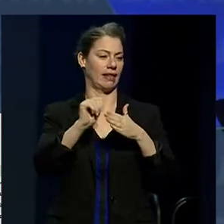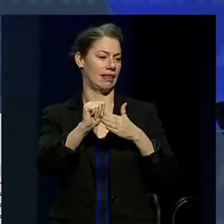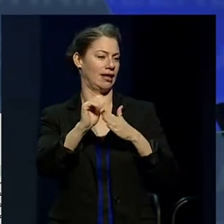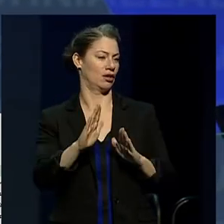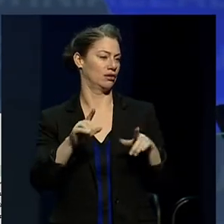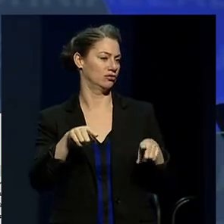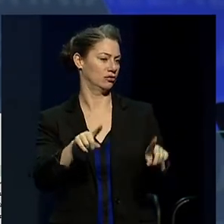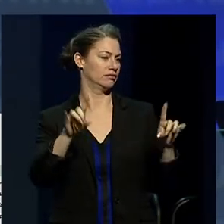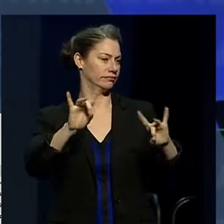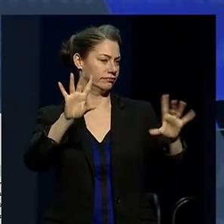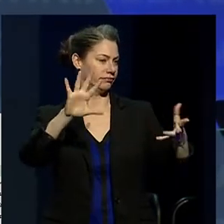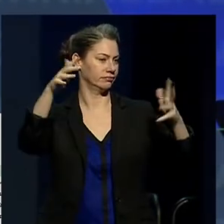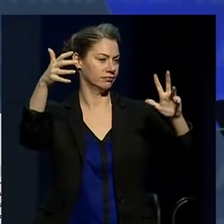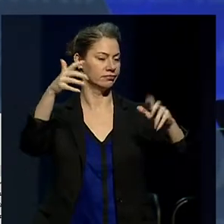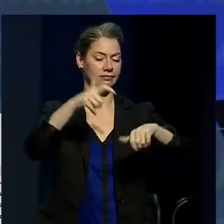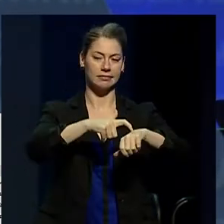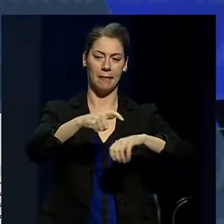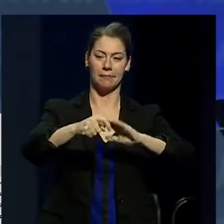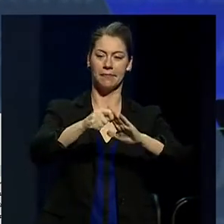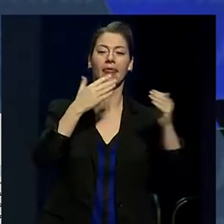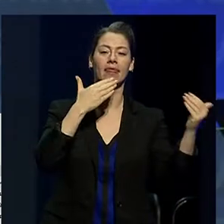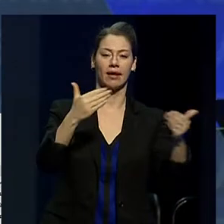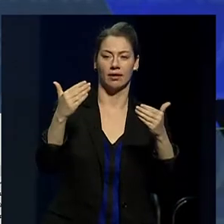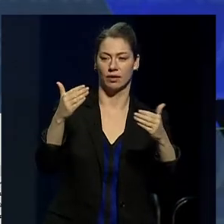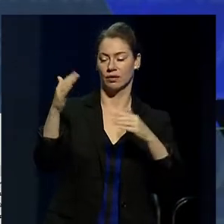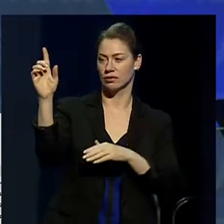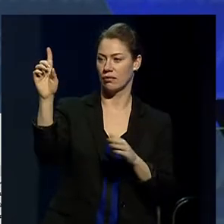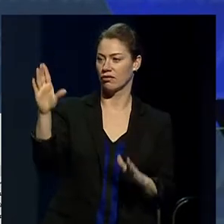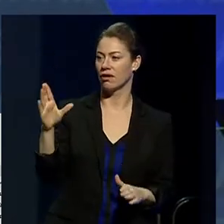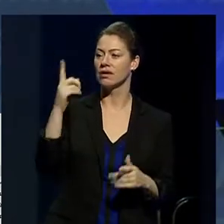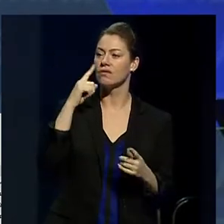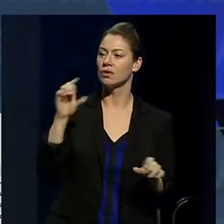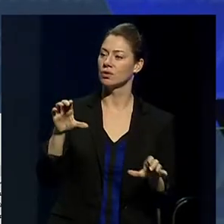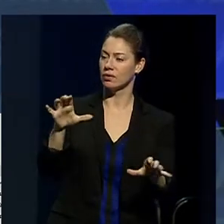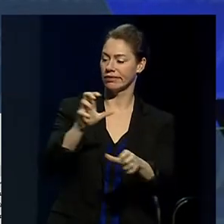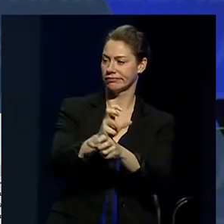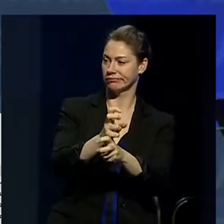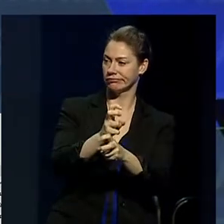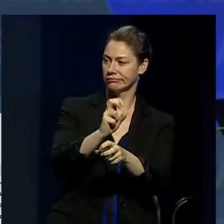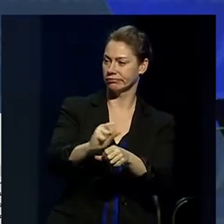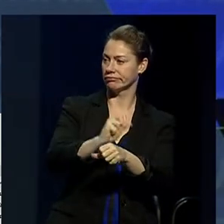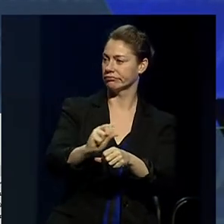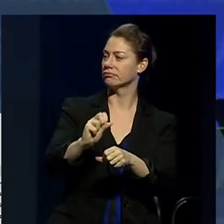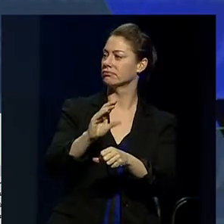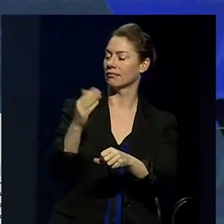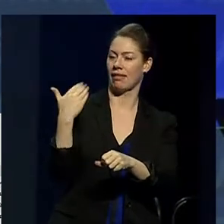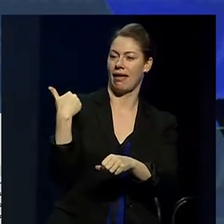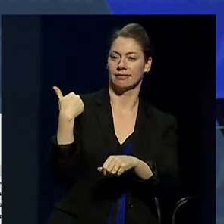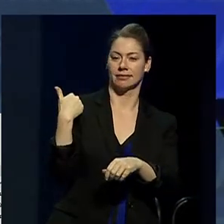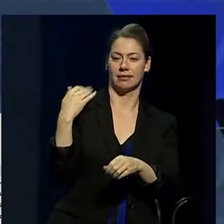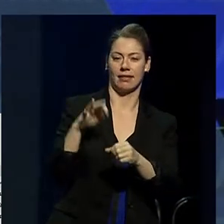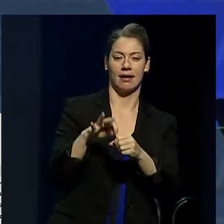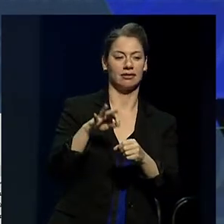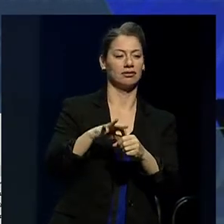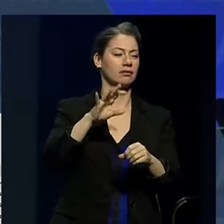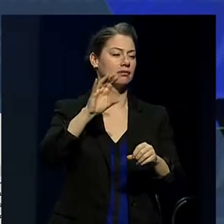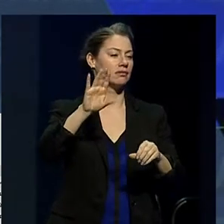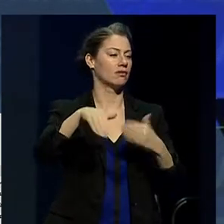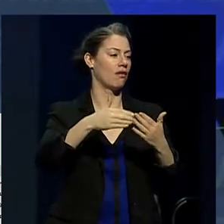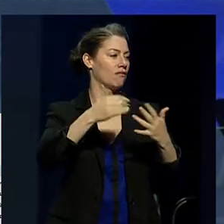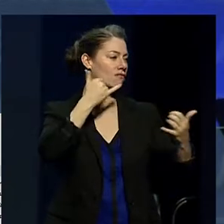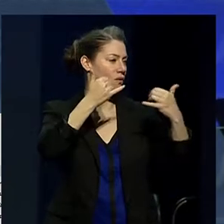times. Thank you, Democrats, for doing the hard work in the last elections, the phone calls, the doors